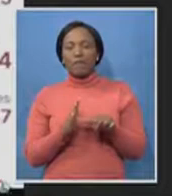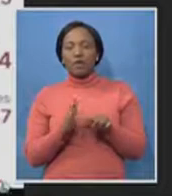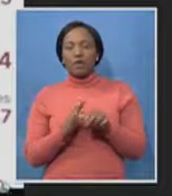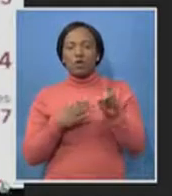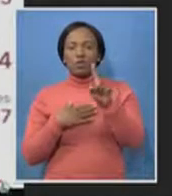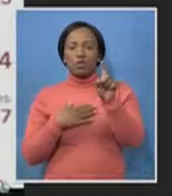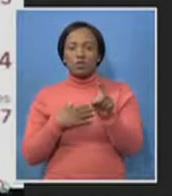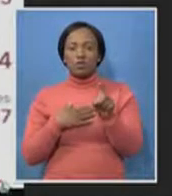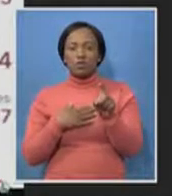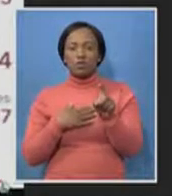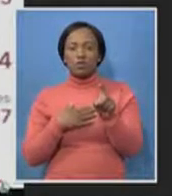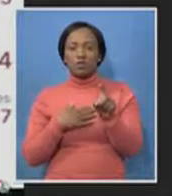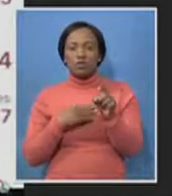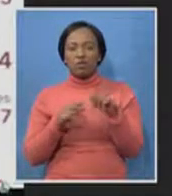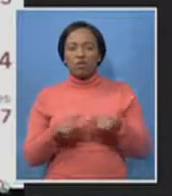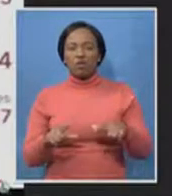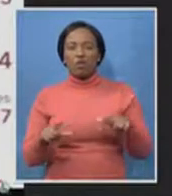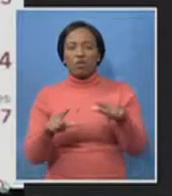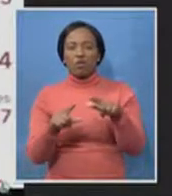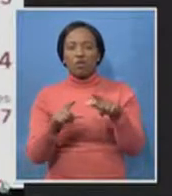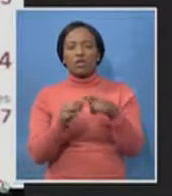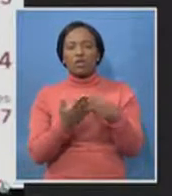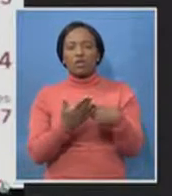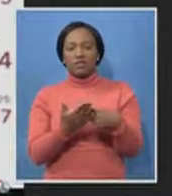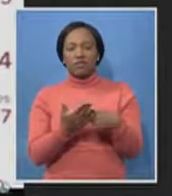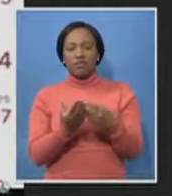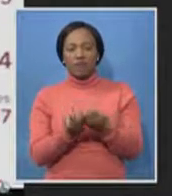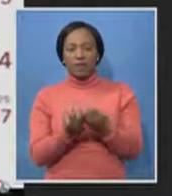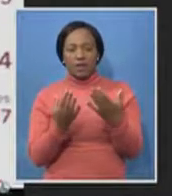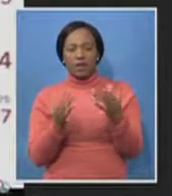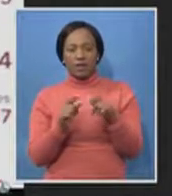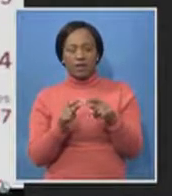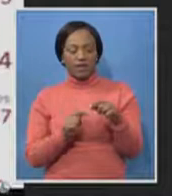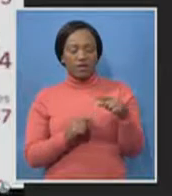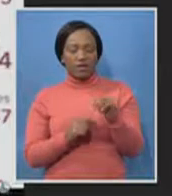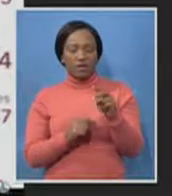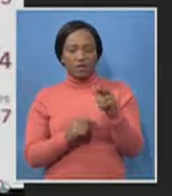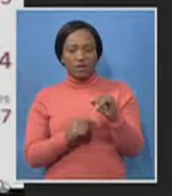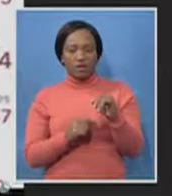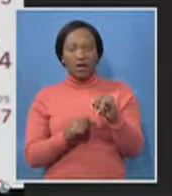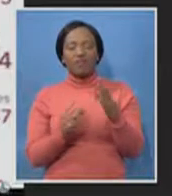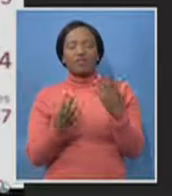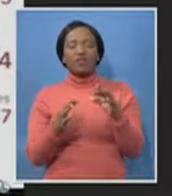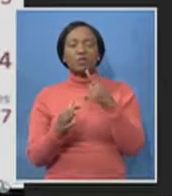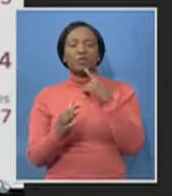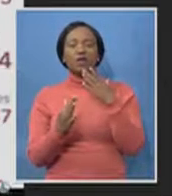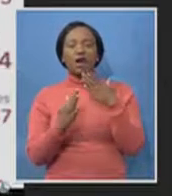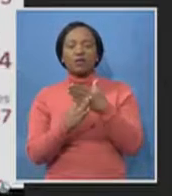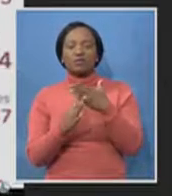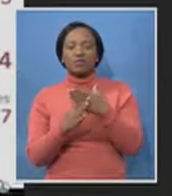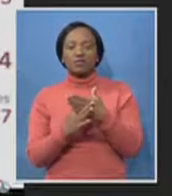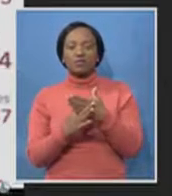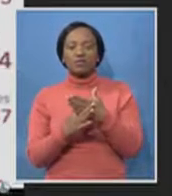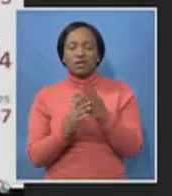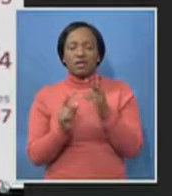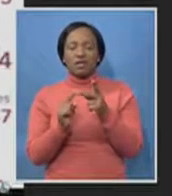lots of discussions at many levels at Gavi and CEPI around access and equity to make sure that really the